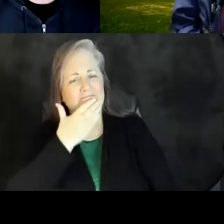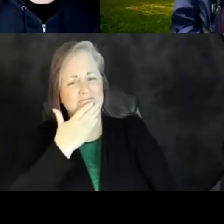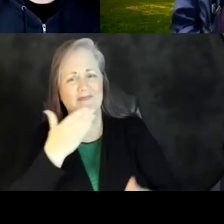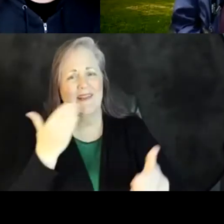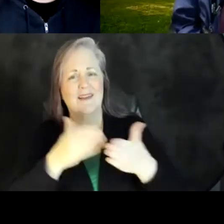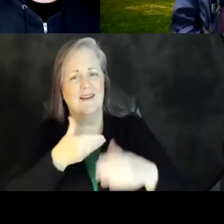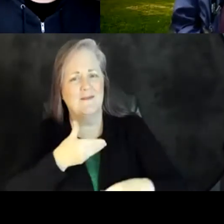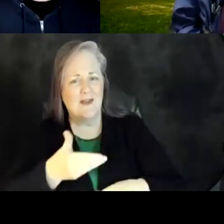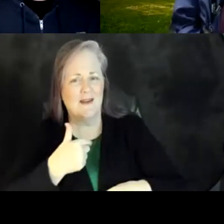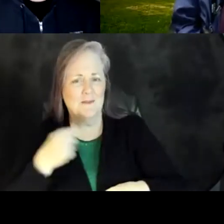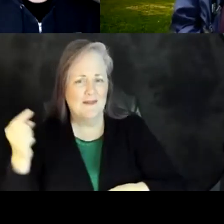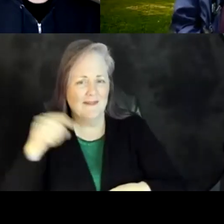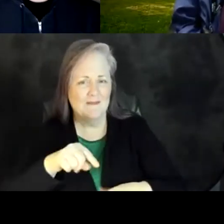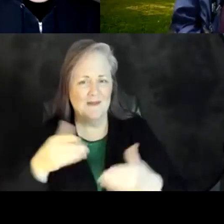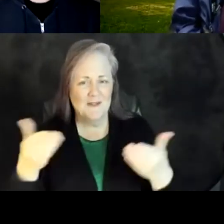inviting me back.